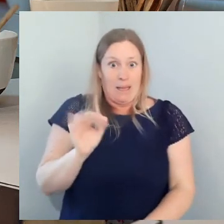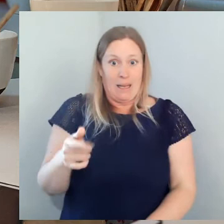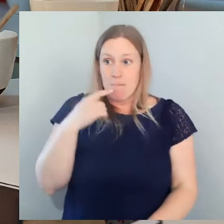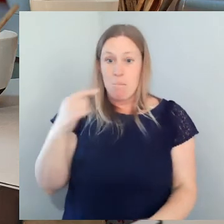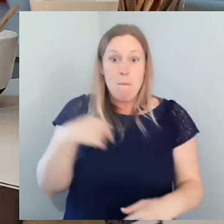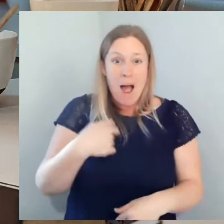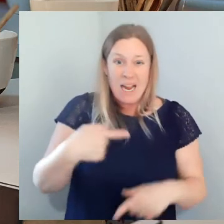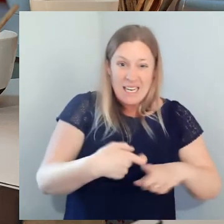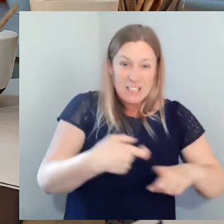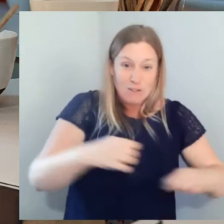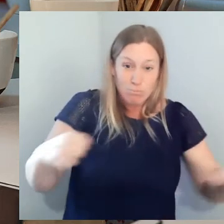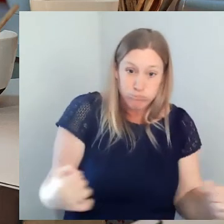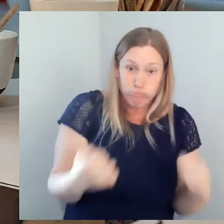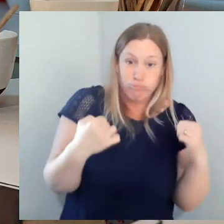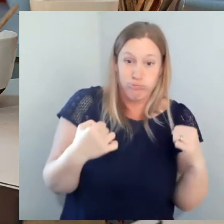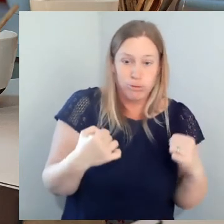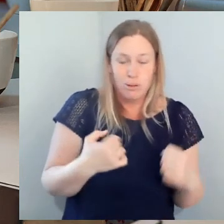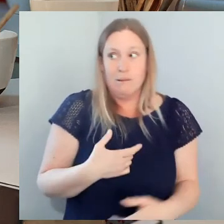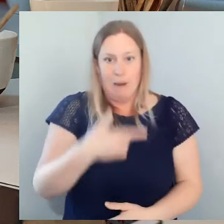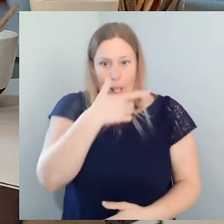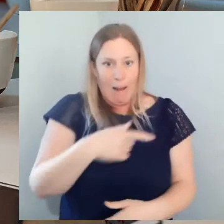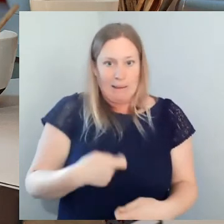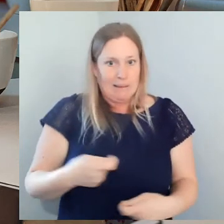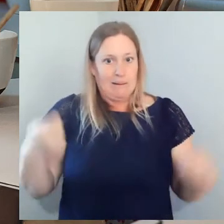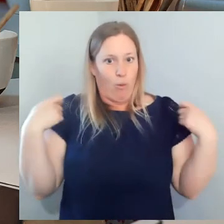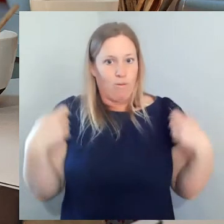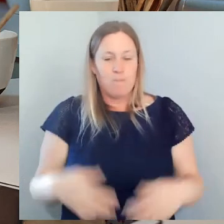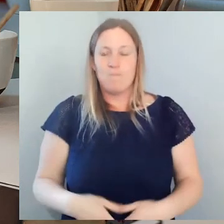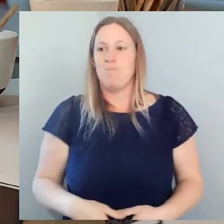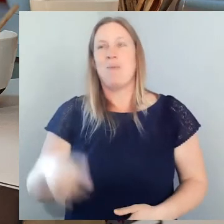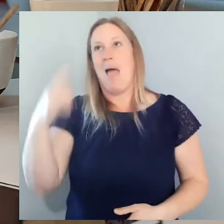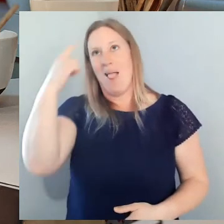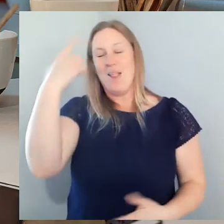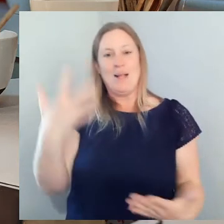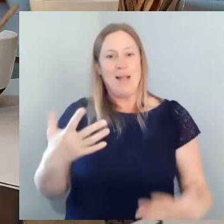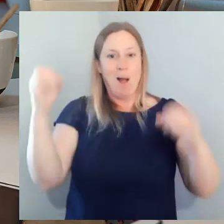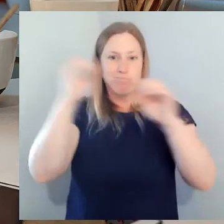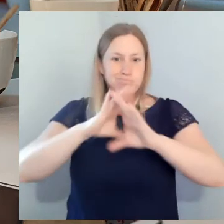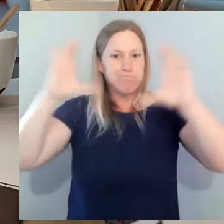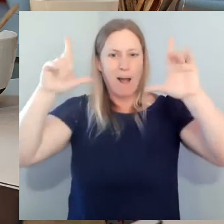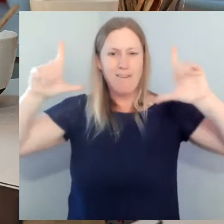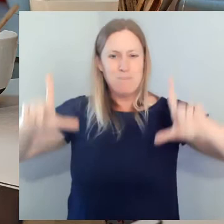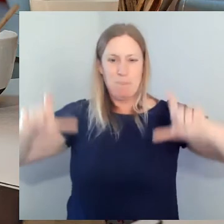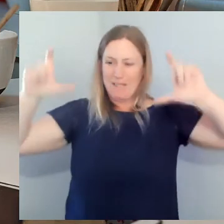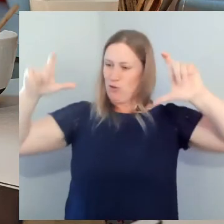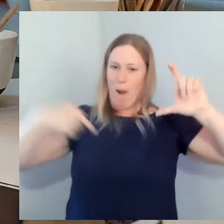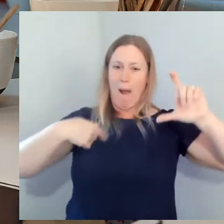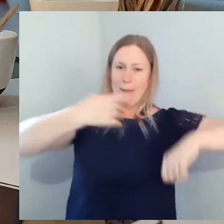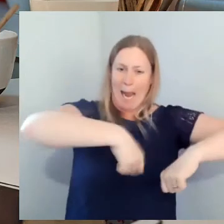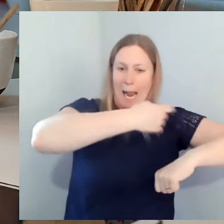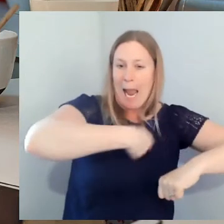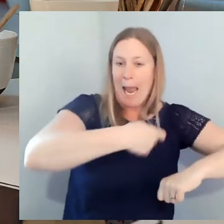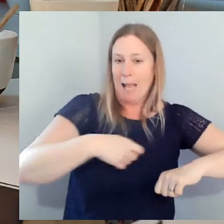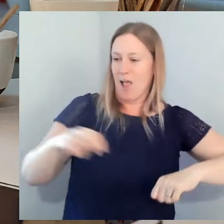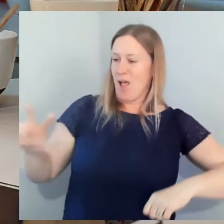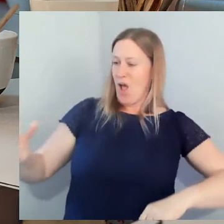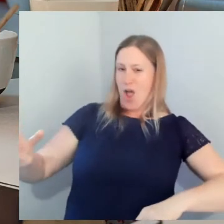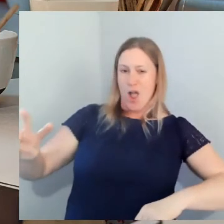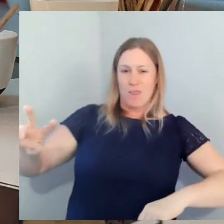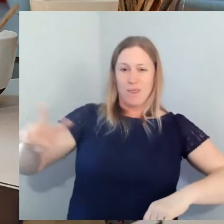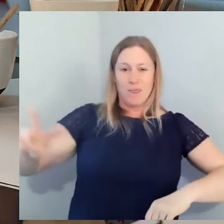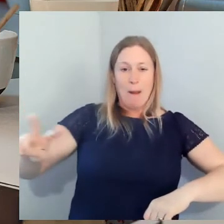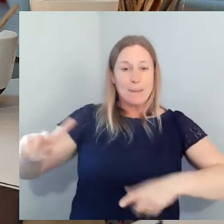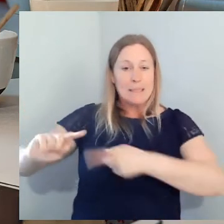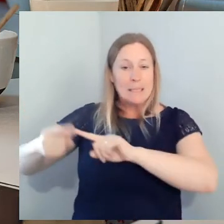as it gets so cold in my north-facing kitchen. You know, if anyone had come along to take a photograph with me baking a cake